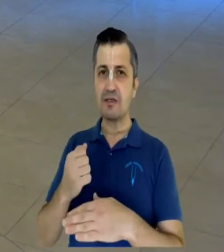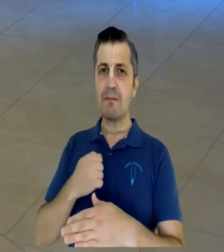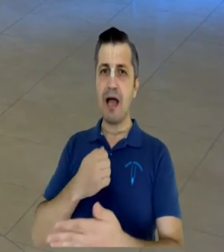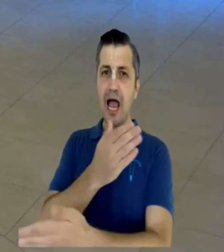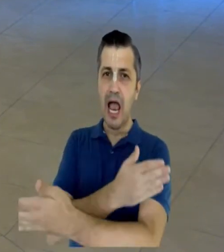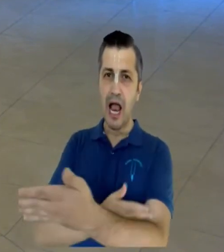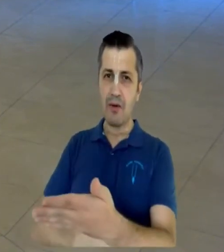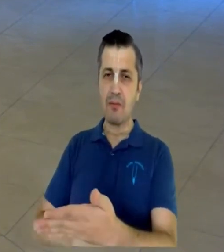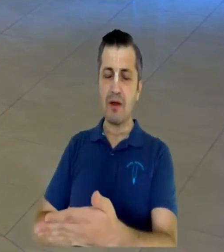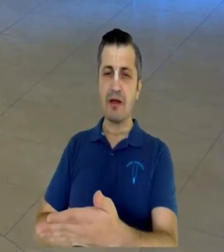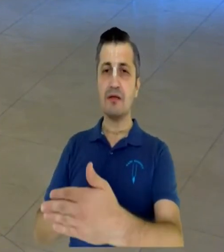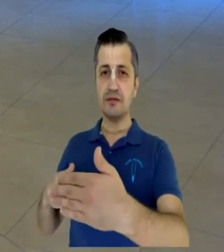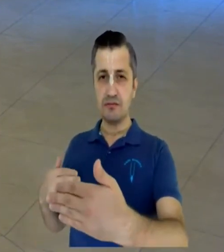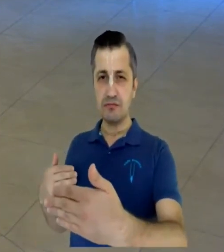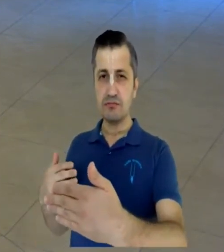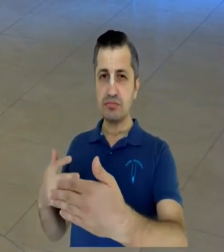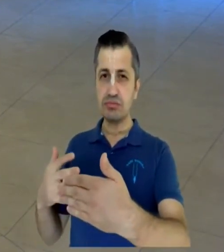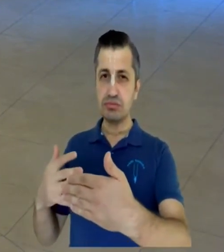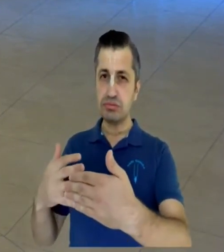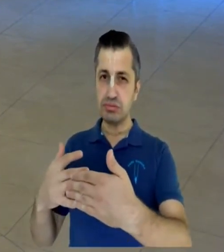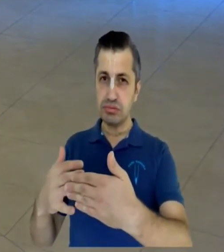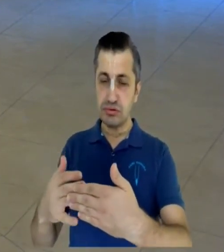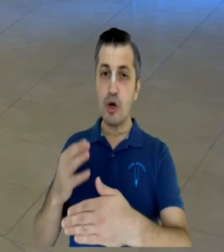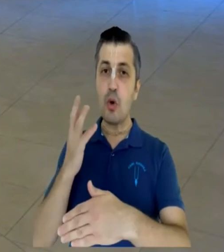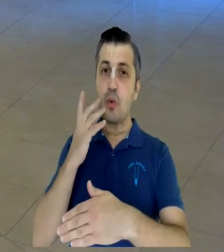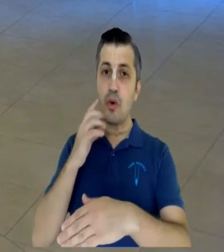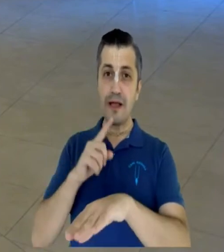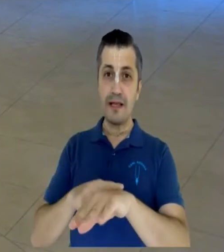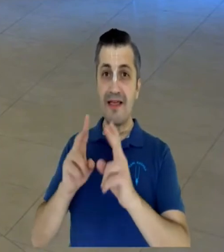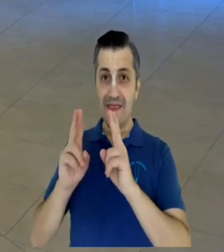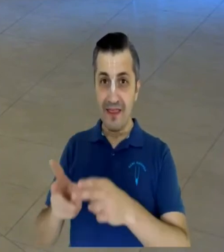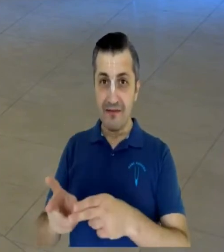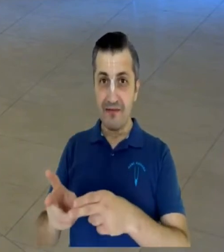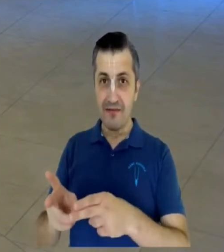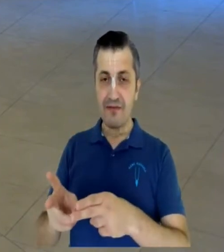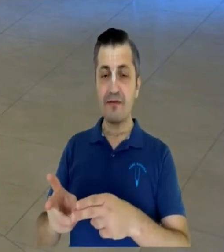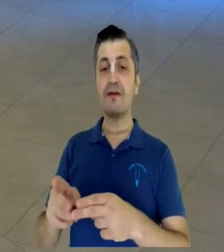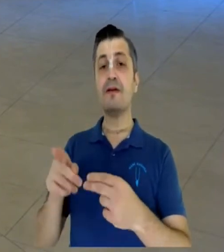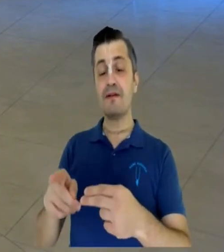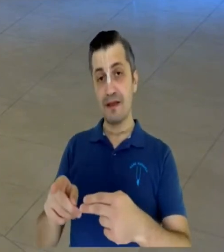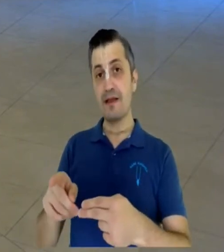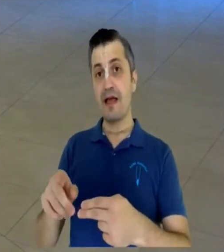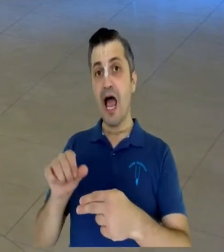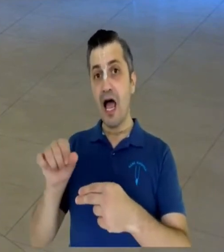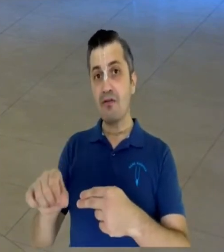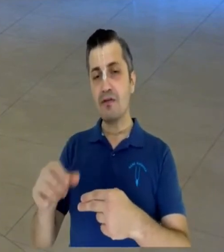So based on these things, we will take birth. But it said in the Bhagavad Gita that